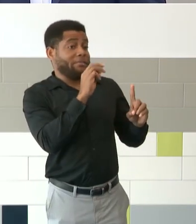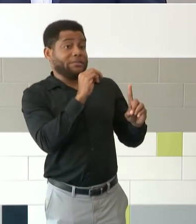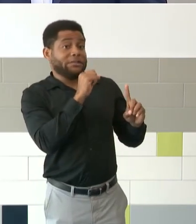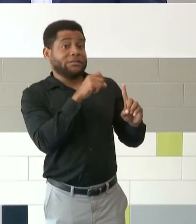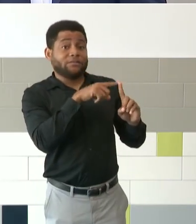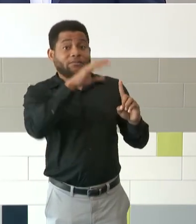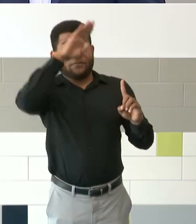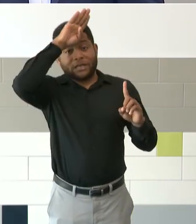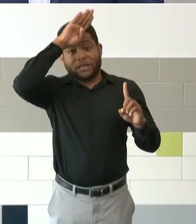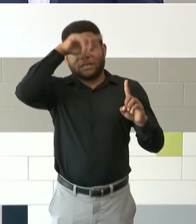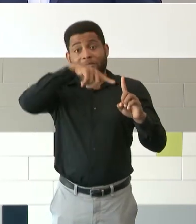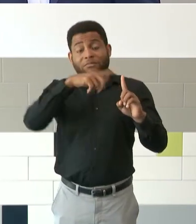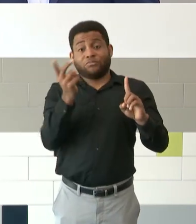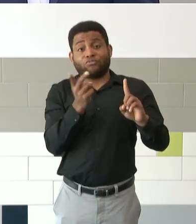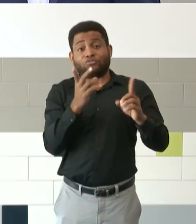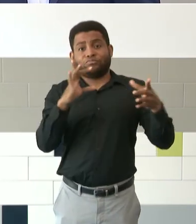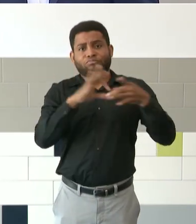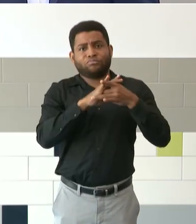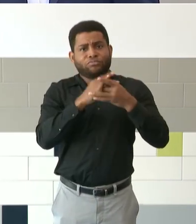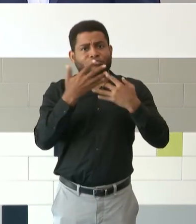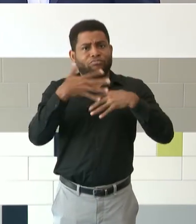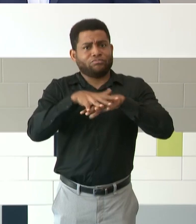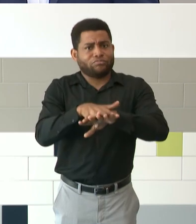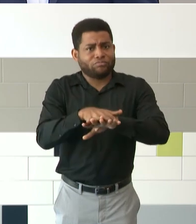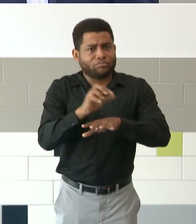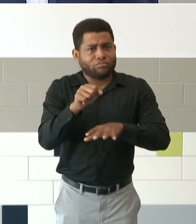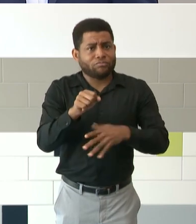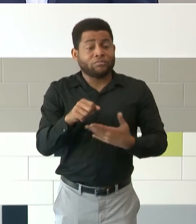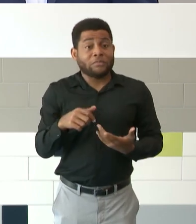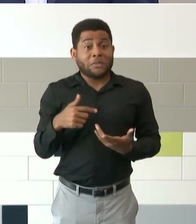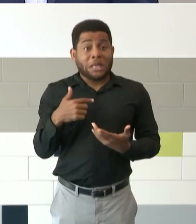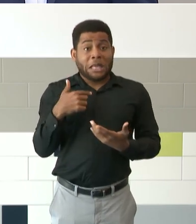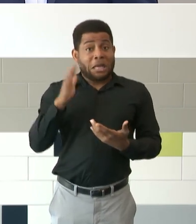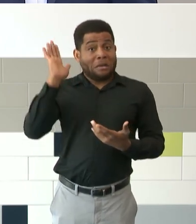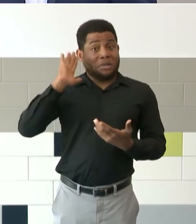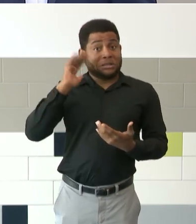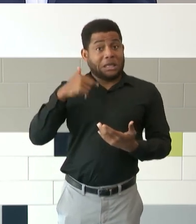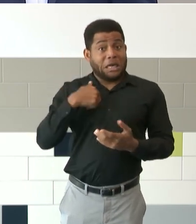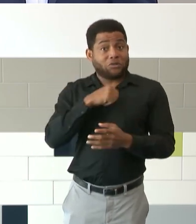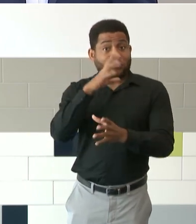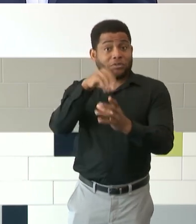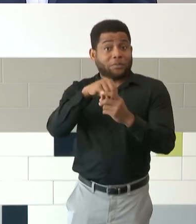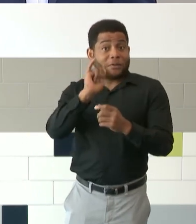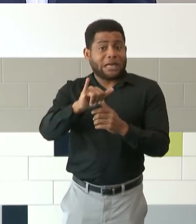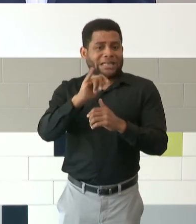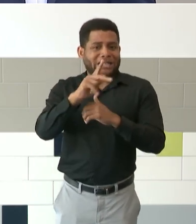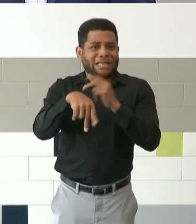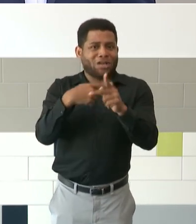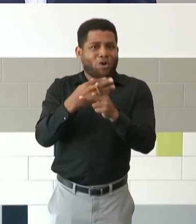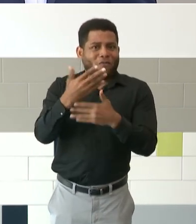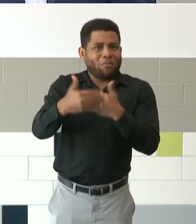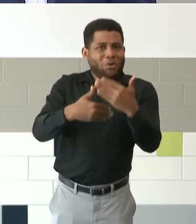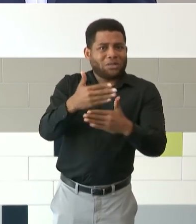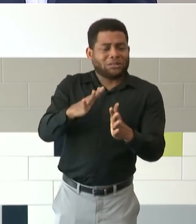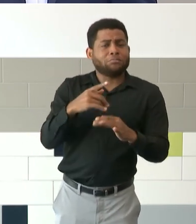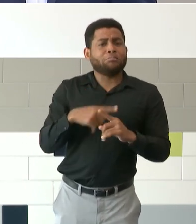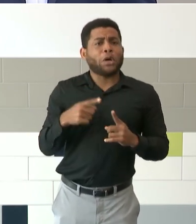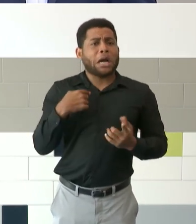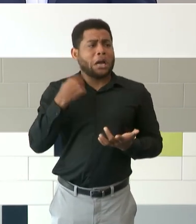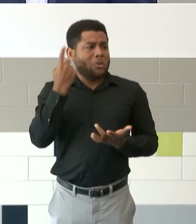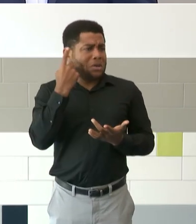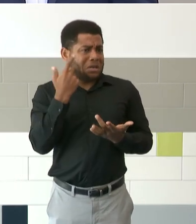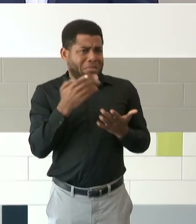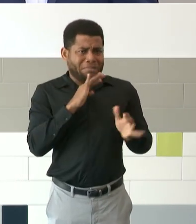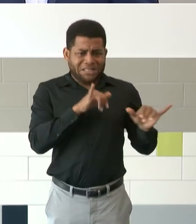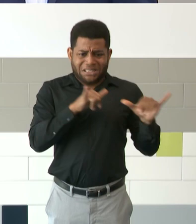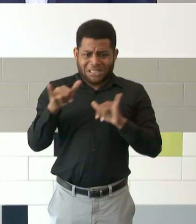merger of the call functions, but I imagine it was some discussion like this in how do we get